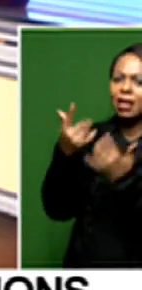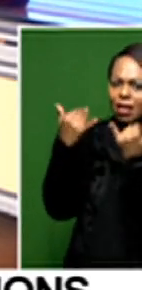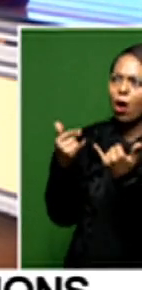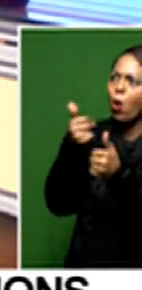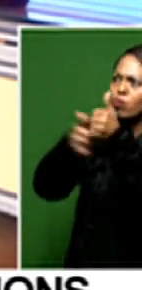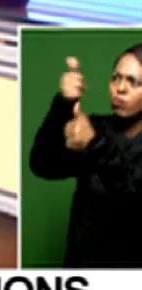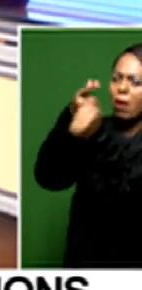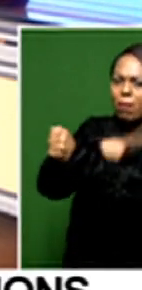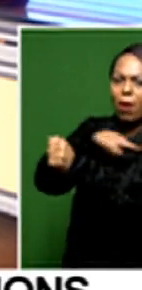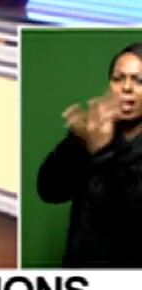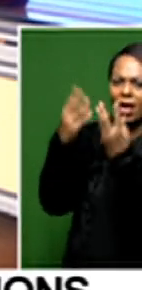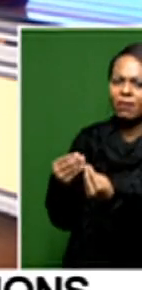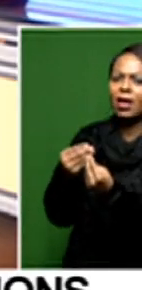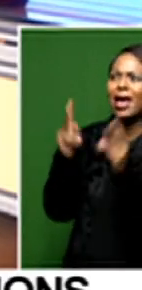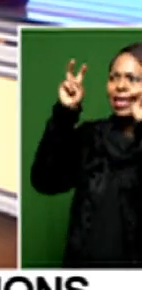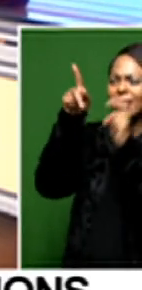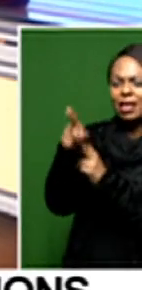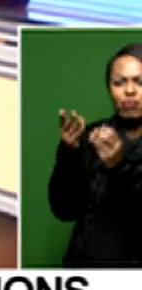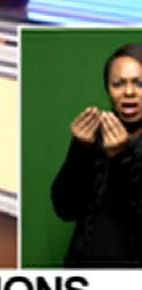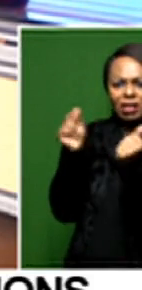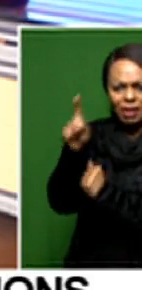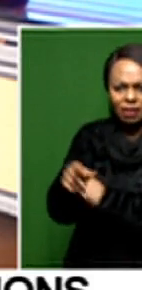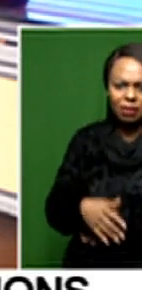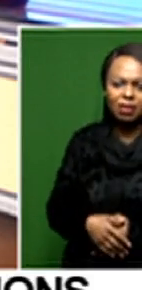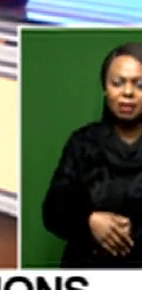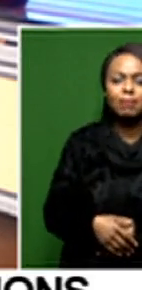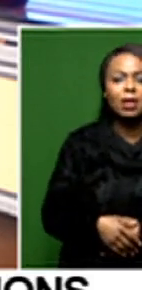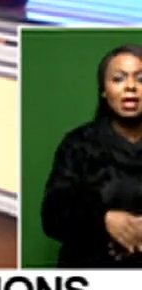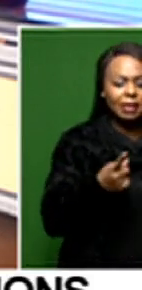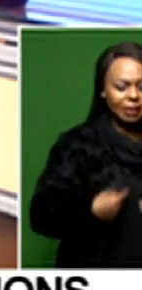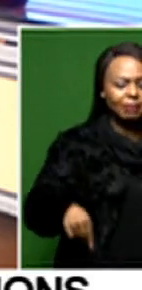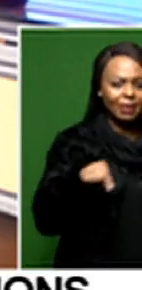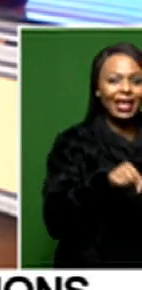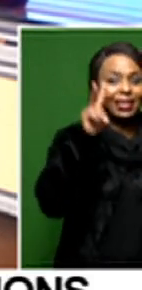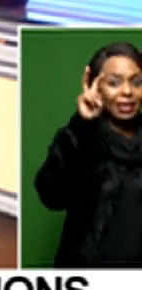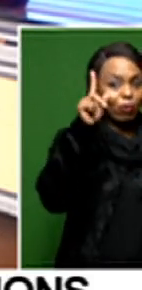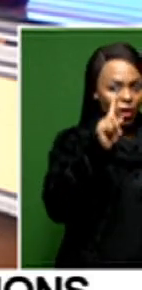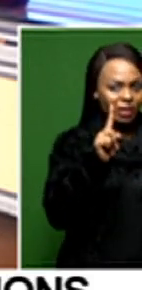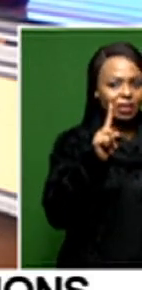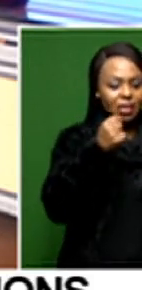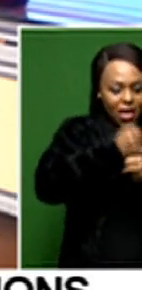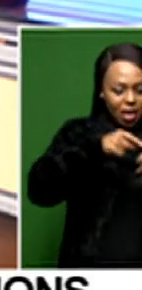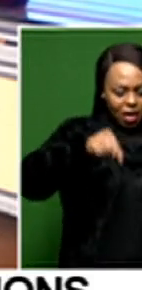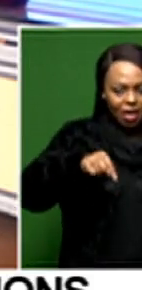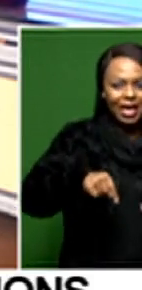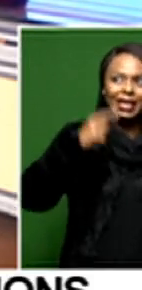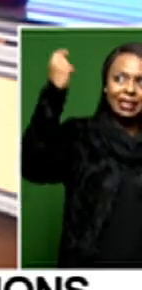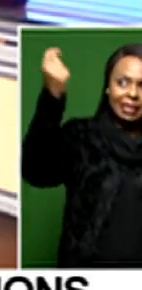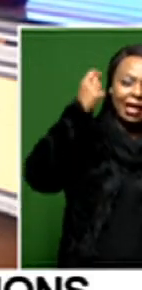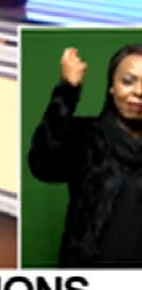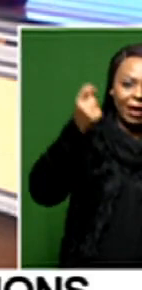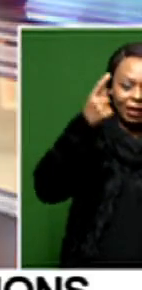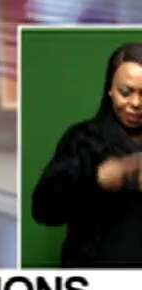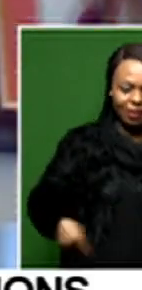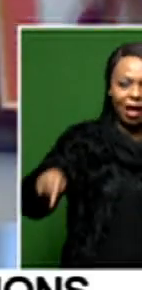issues. So what theme are you carrying this year? We are celebrating our shine. Okay. We're saying, as though it